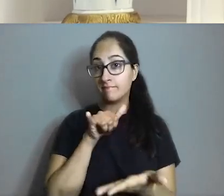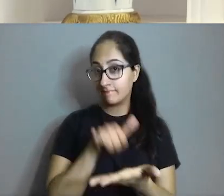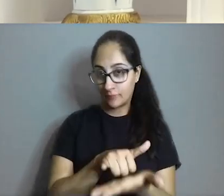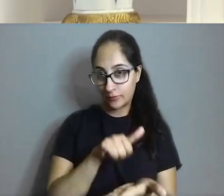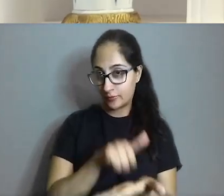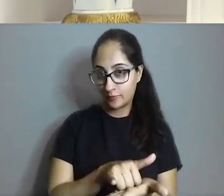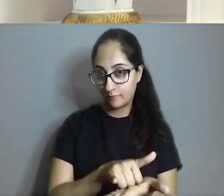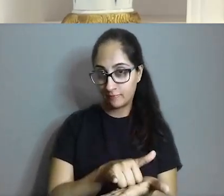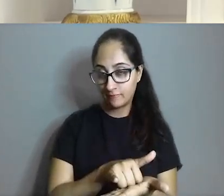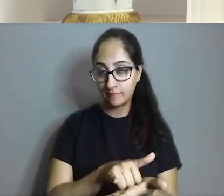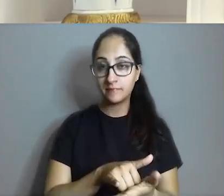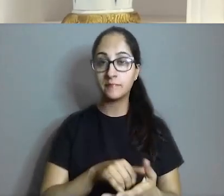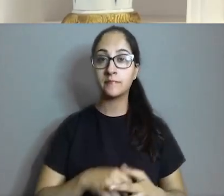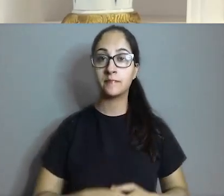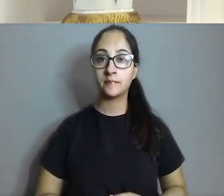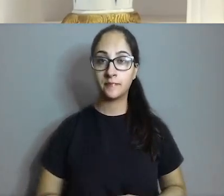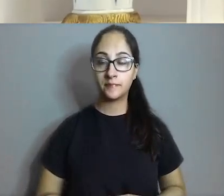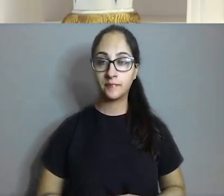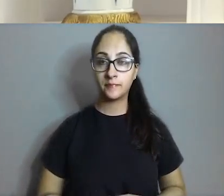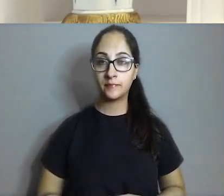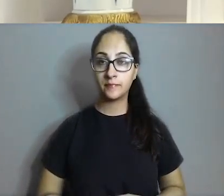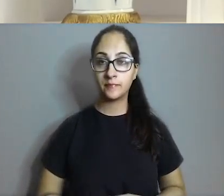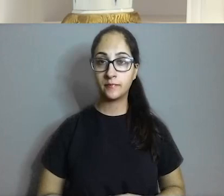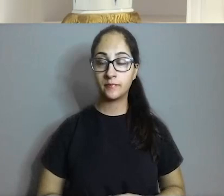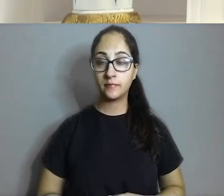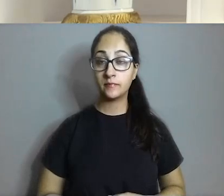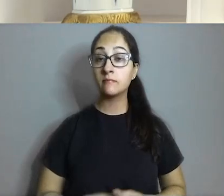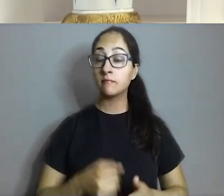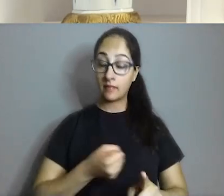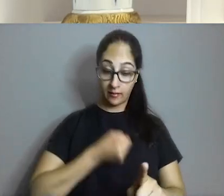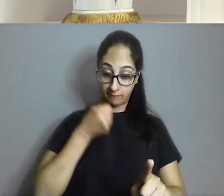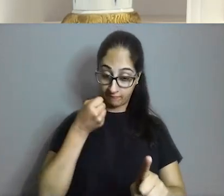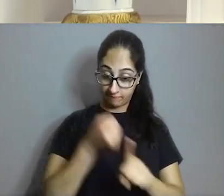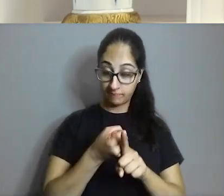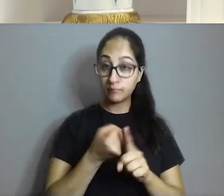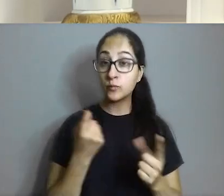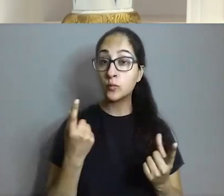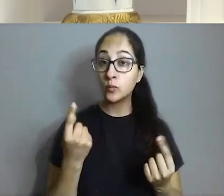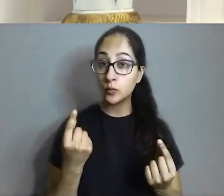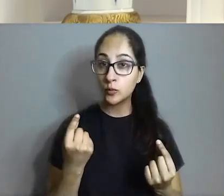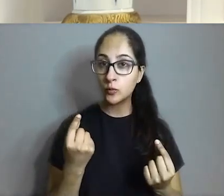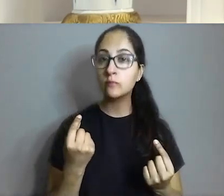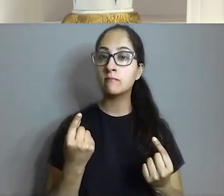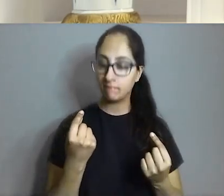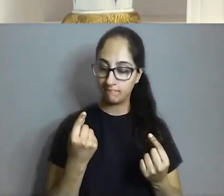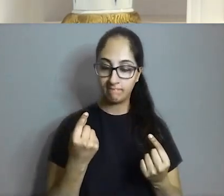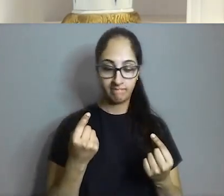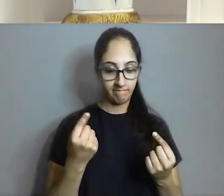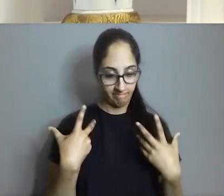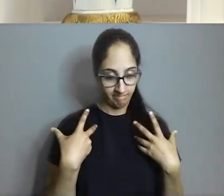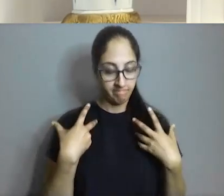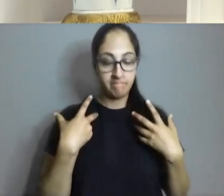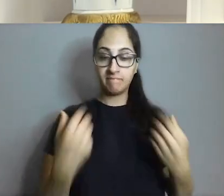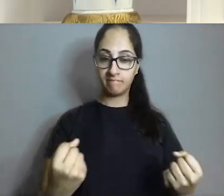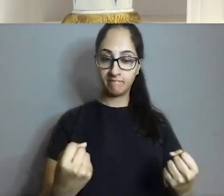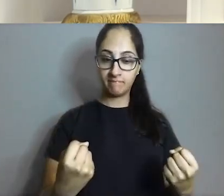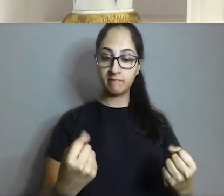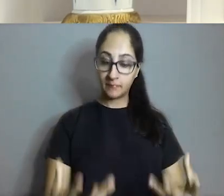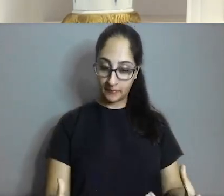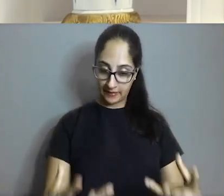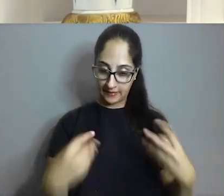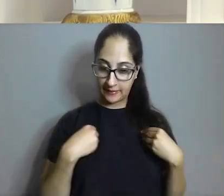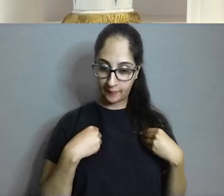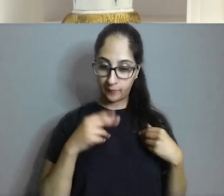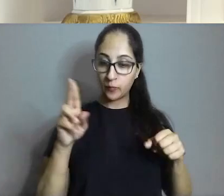life we cannot escape. Our task, therefore, is to meet them head-on